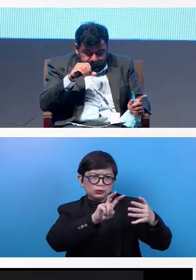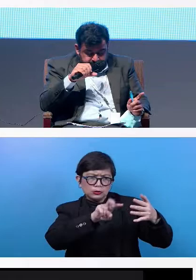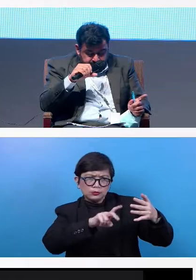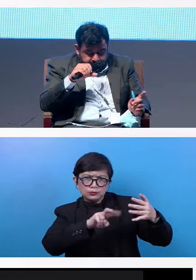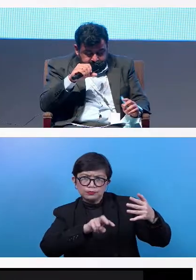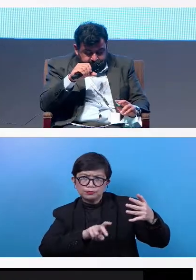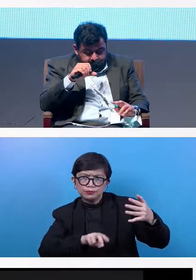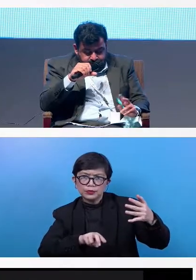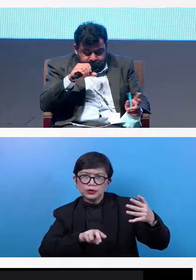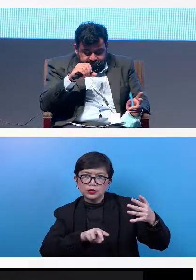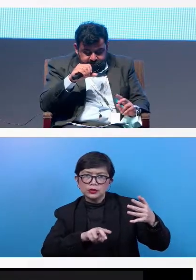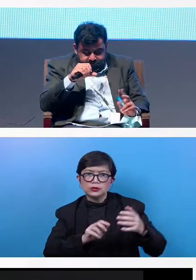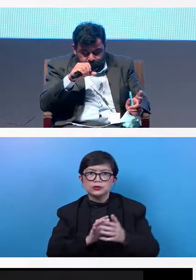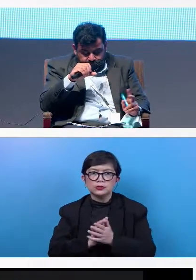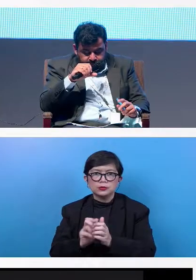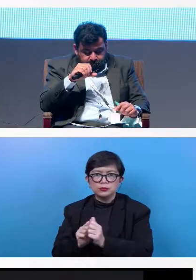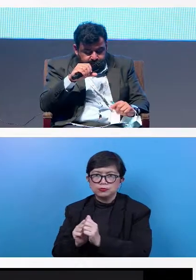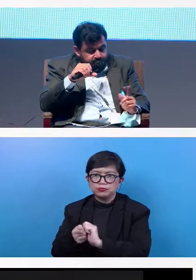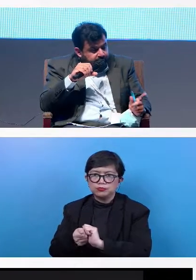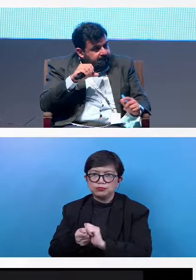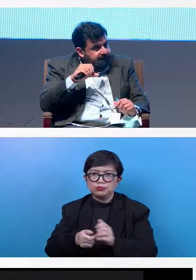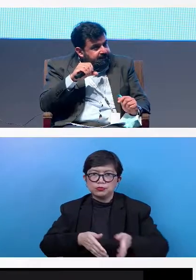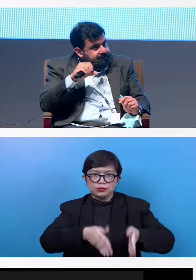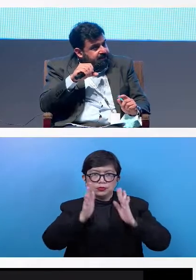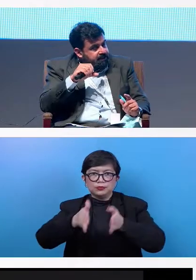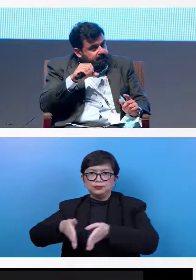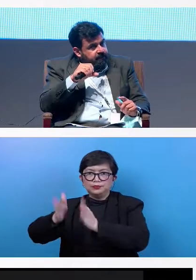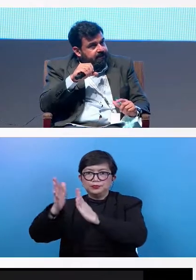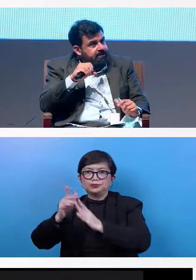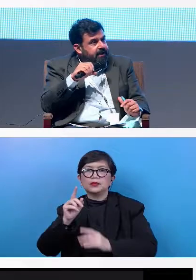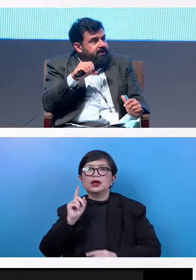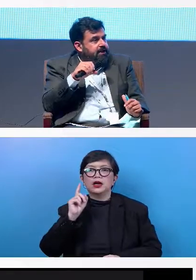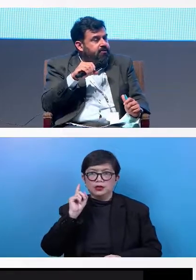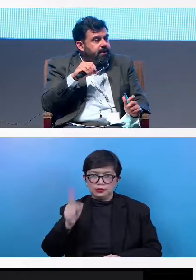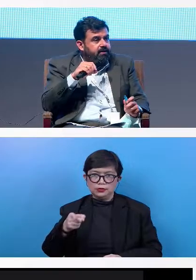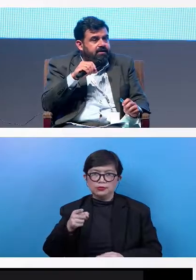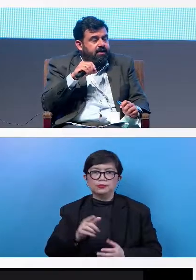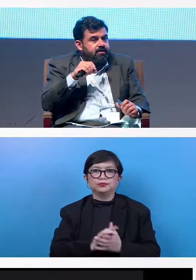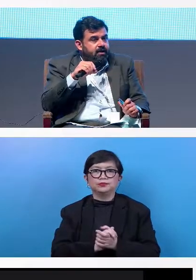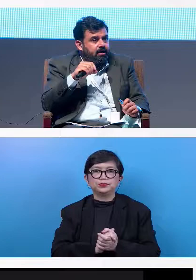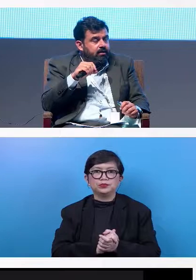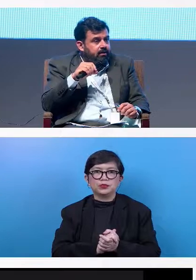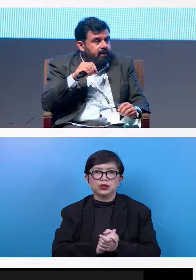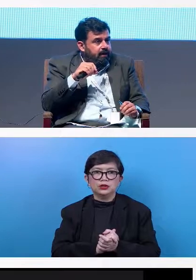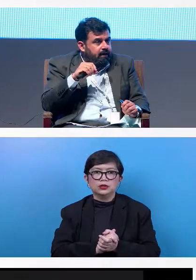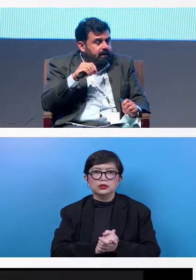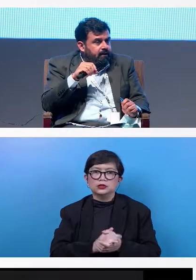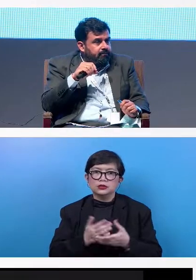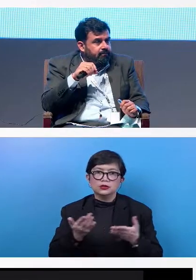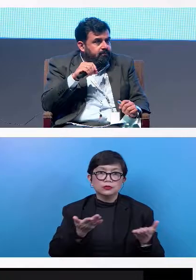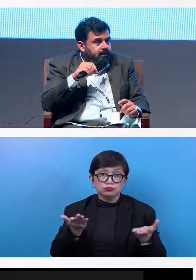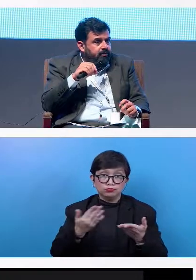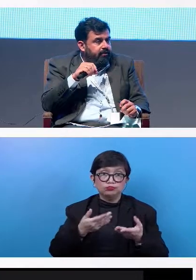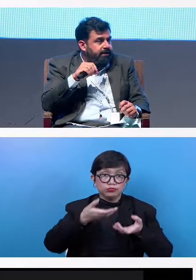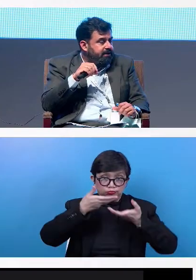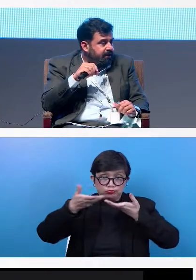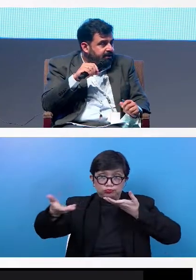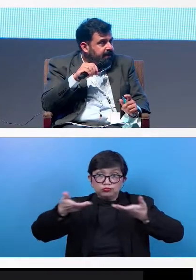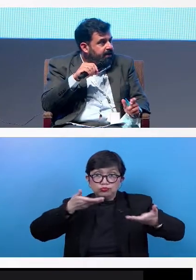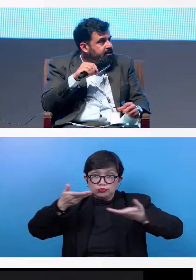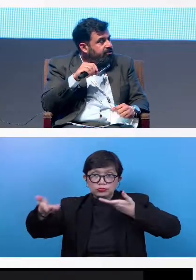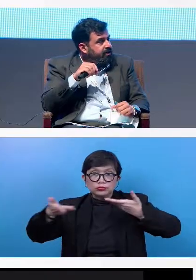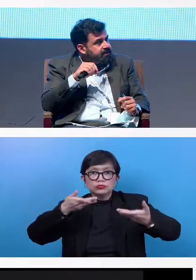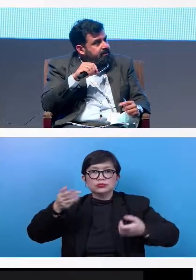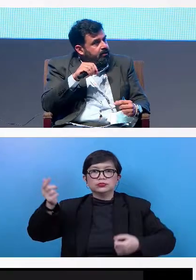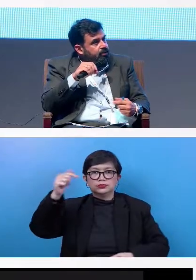the principles and then the stress test, one of the other? Is some of these things that's being discussed here are